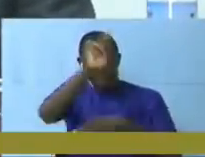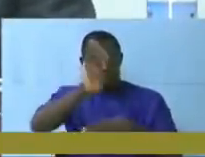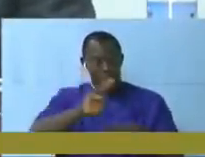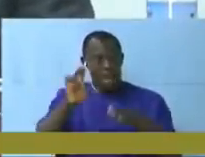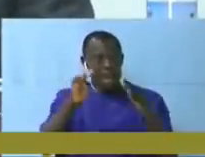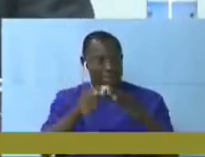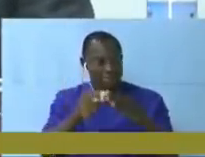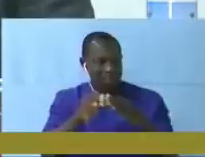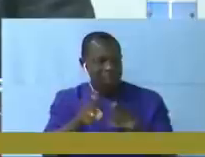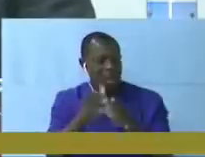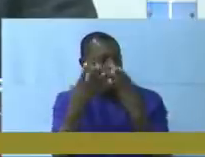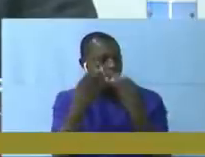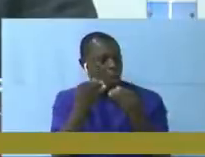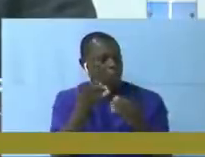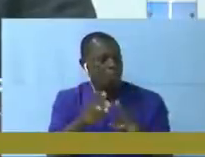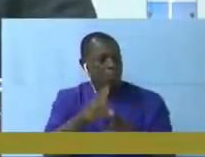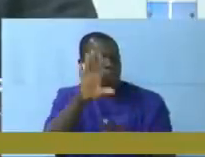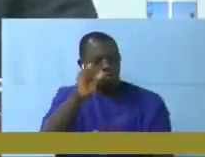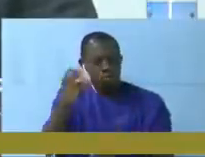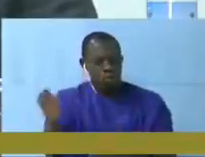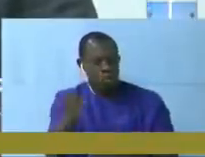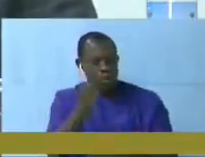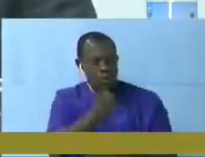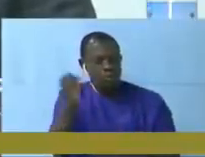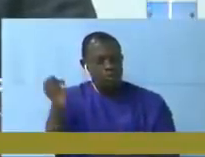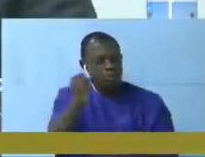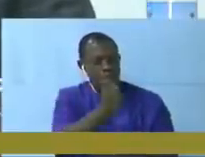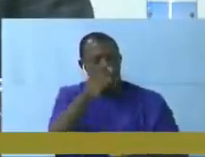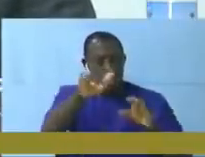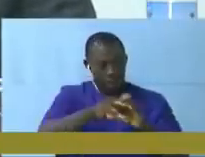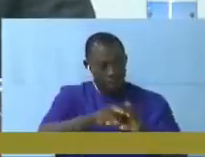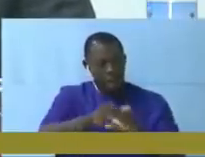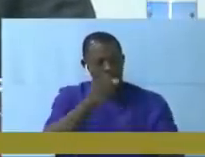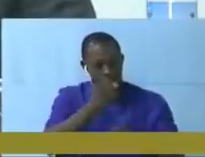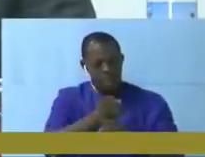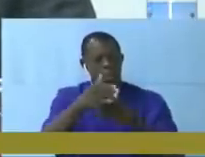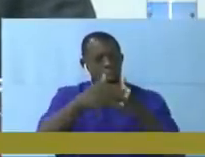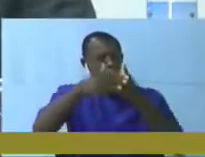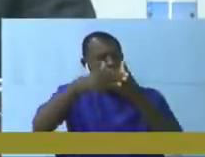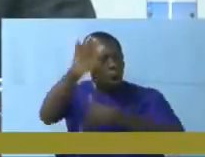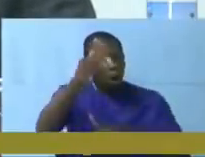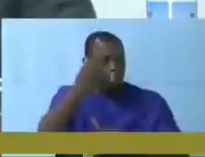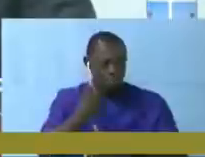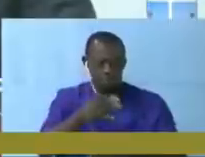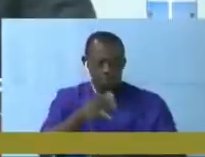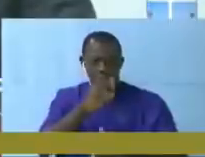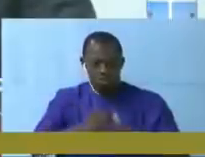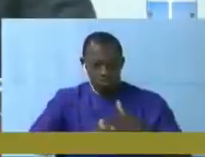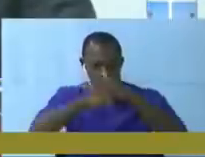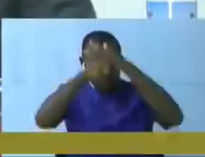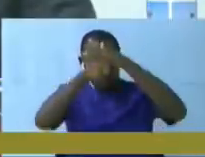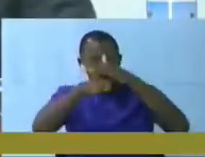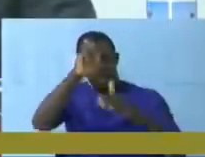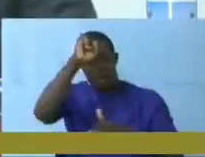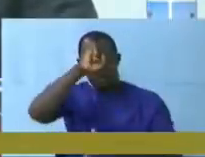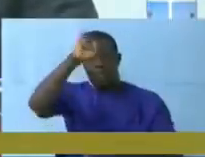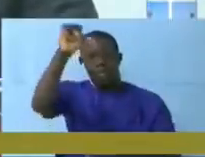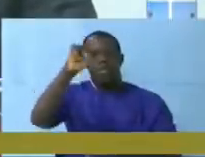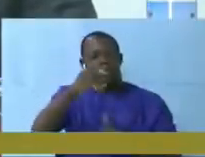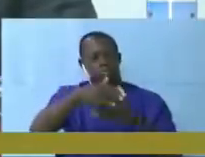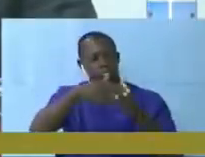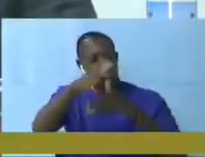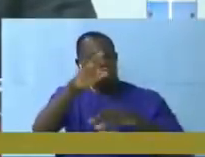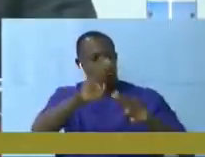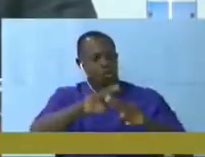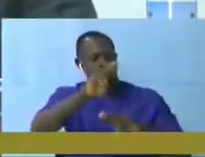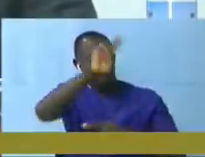nga xamne sax moy bunta bi nga xamne mom la ci gëna jëriño modi ne president bi dina mëna yokka ñi nga xamne ñoy tok